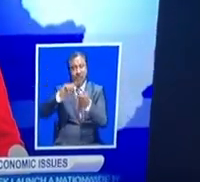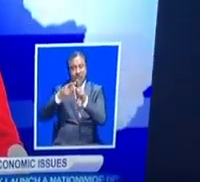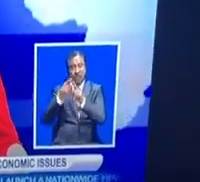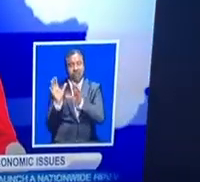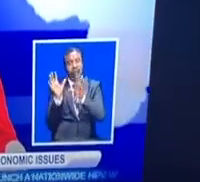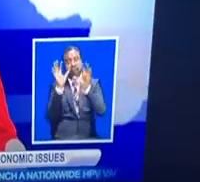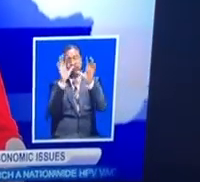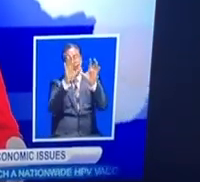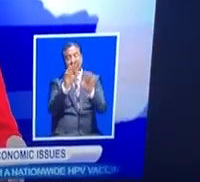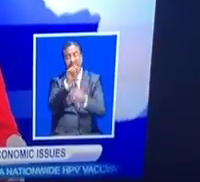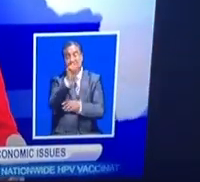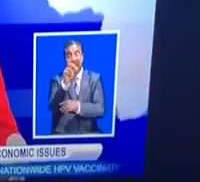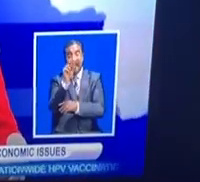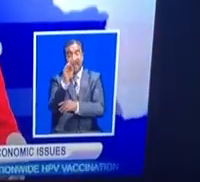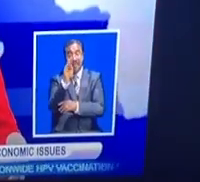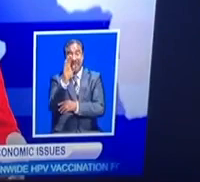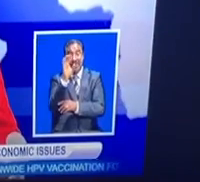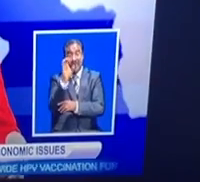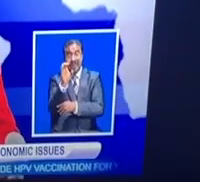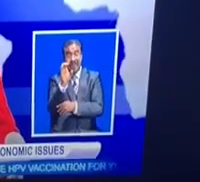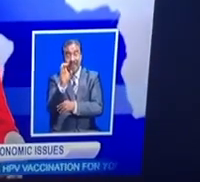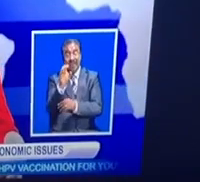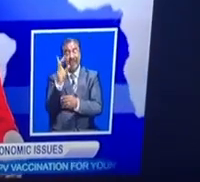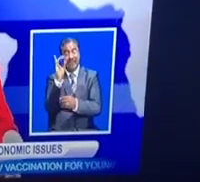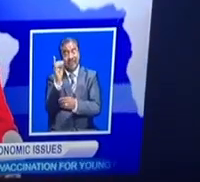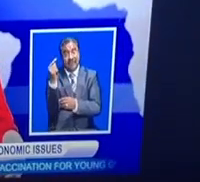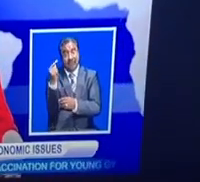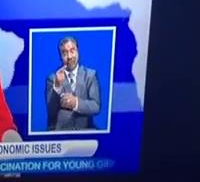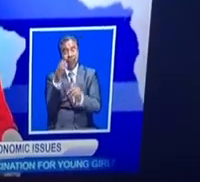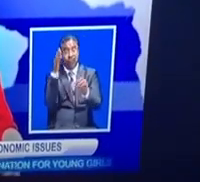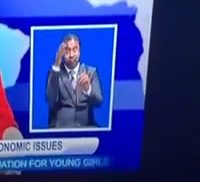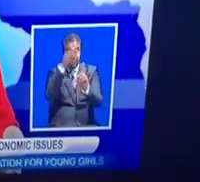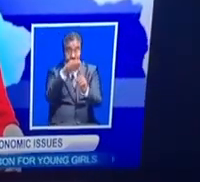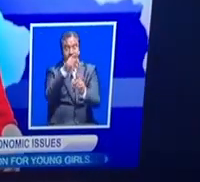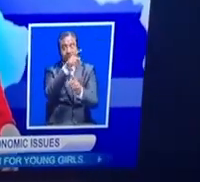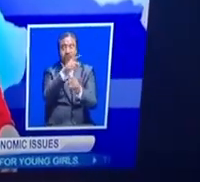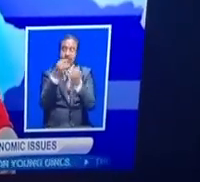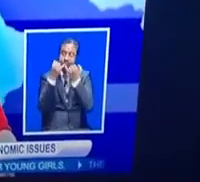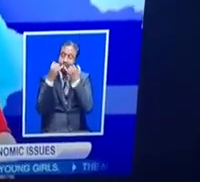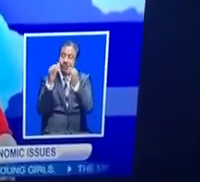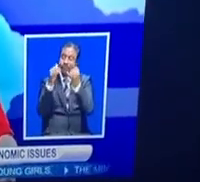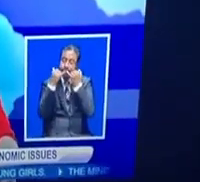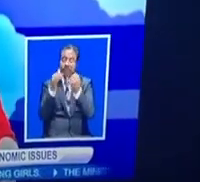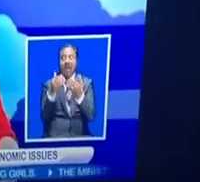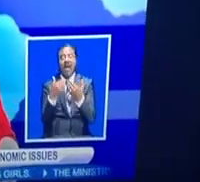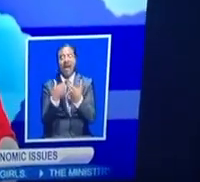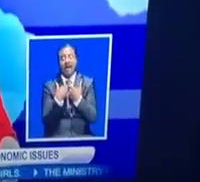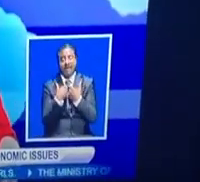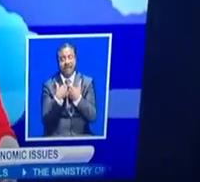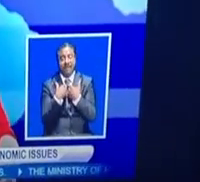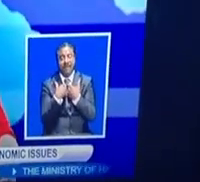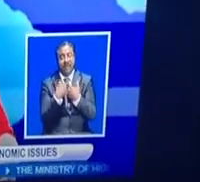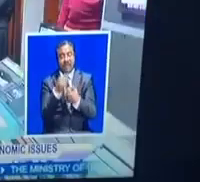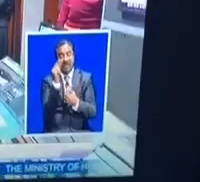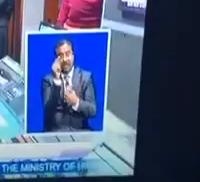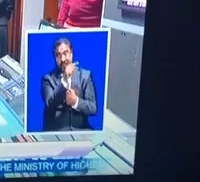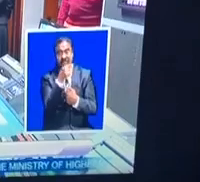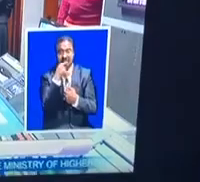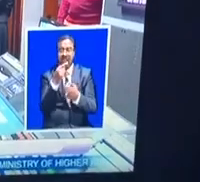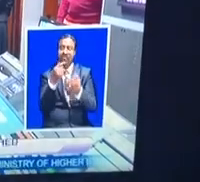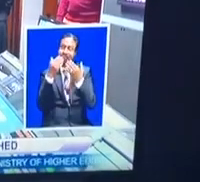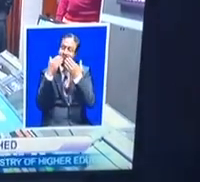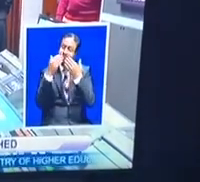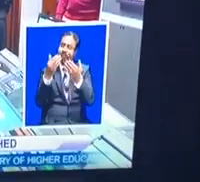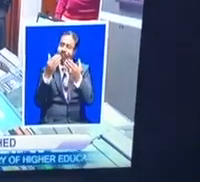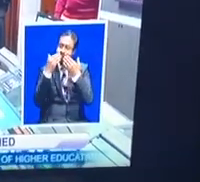Zambia National Broadcasting Corporation, ZNBC Director General Richard Mwansa in Lusaka today. Mr. Kasekende